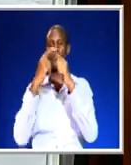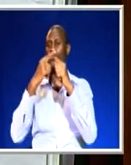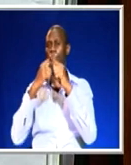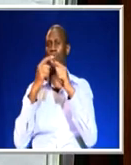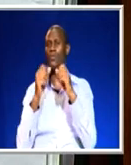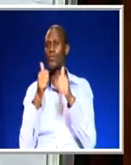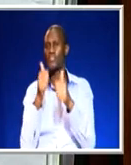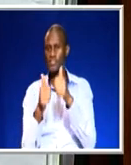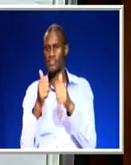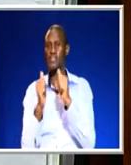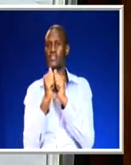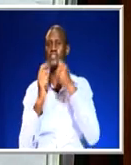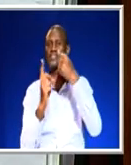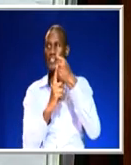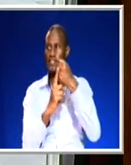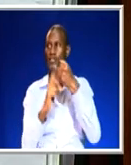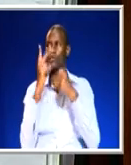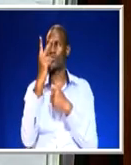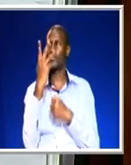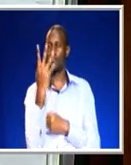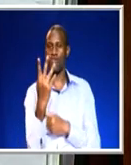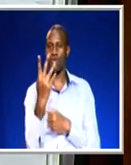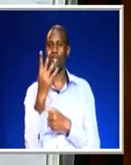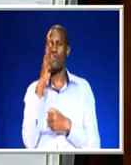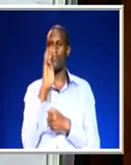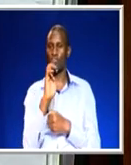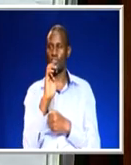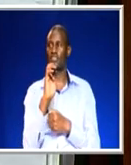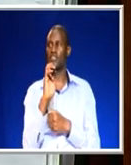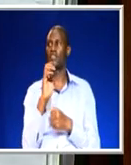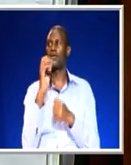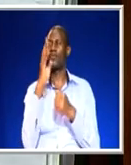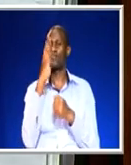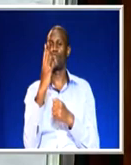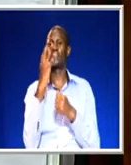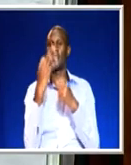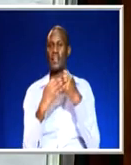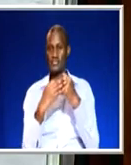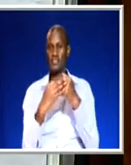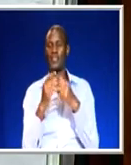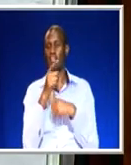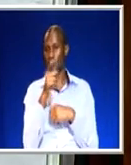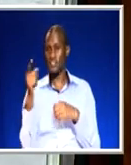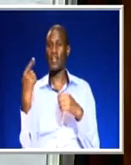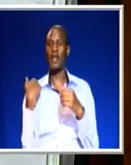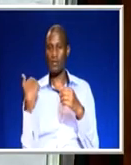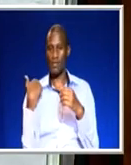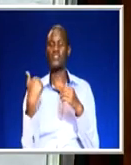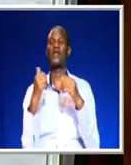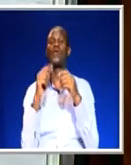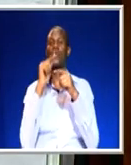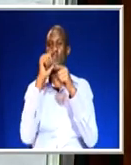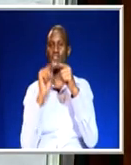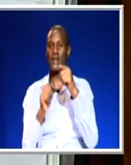8? I have 16, 24, 40, 48. Now these numbers will divide